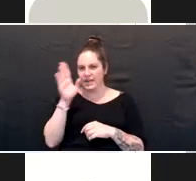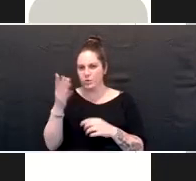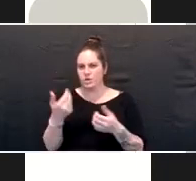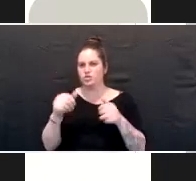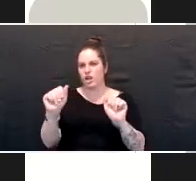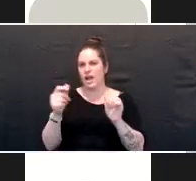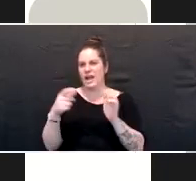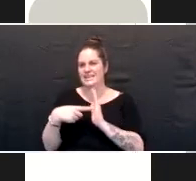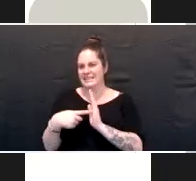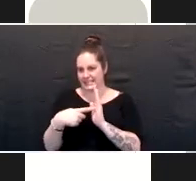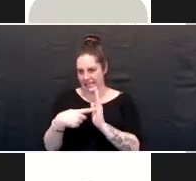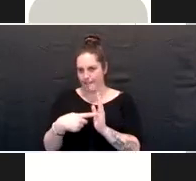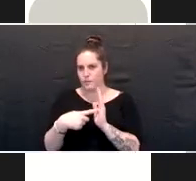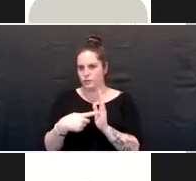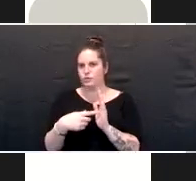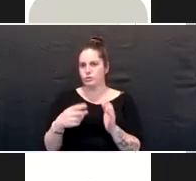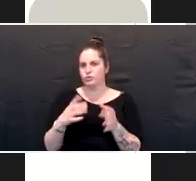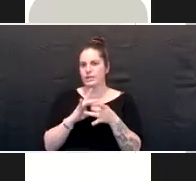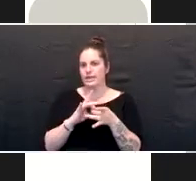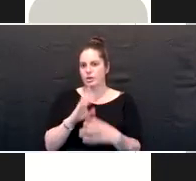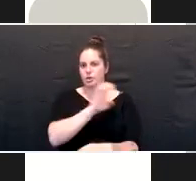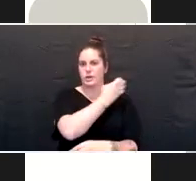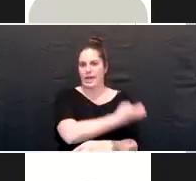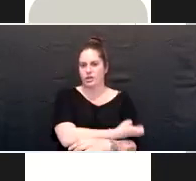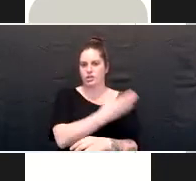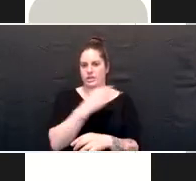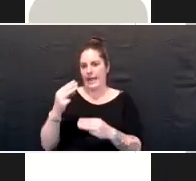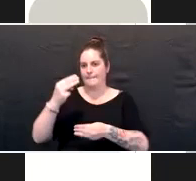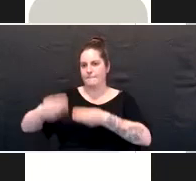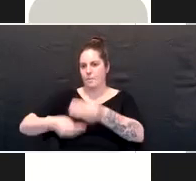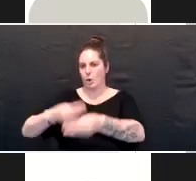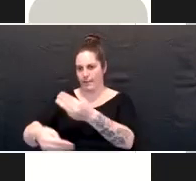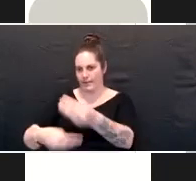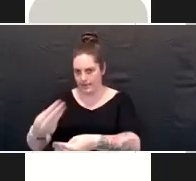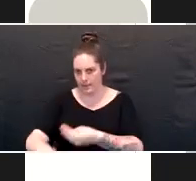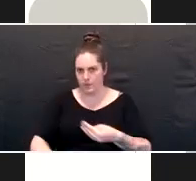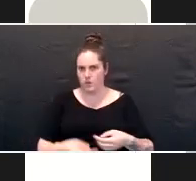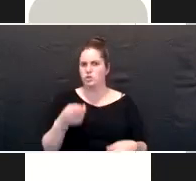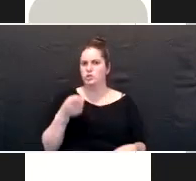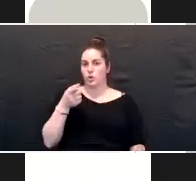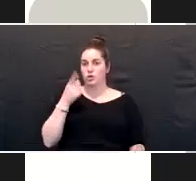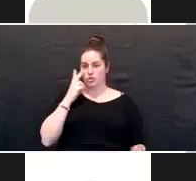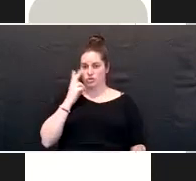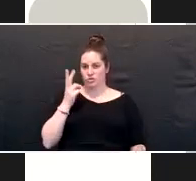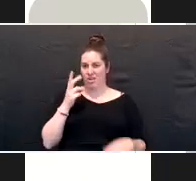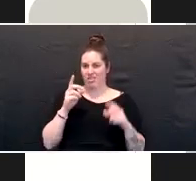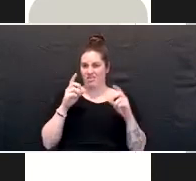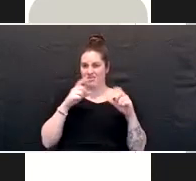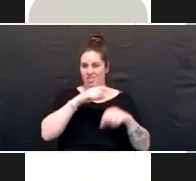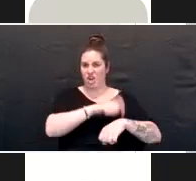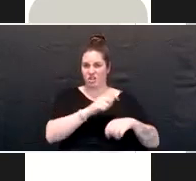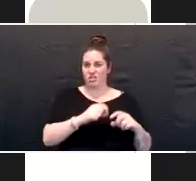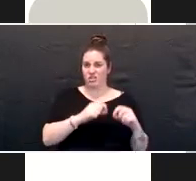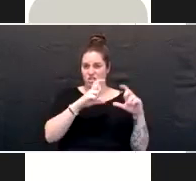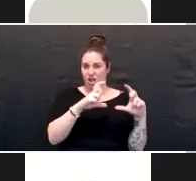energy on Wednesday. So when we looked at that system for the clock just a moment ago, where